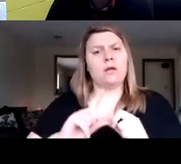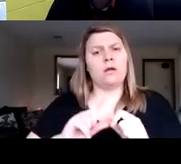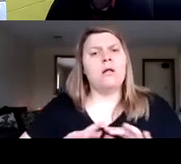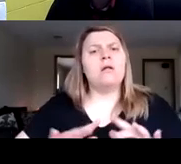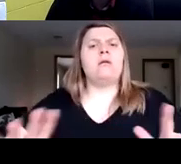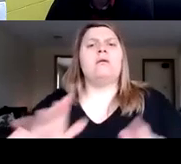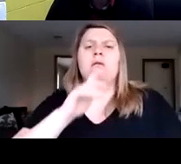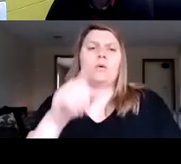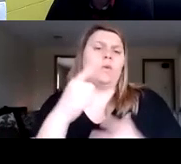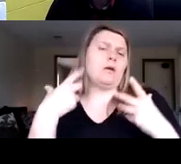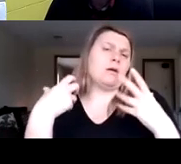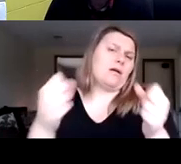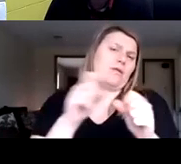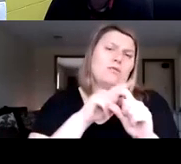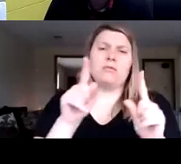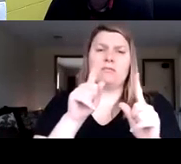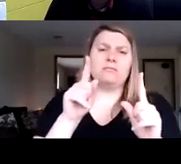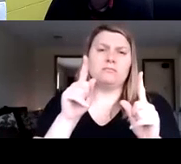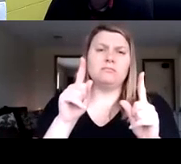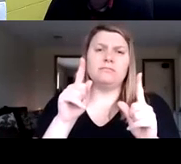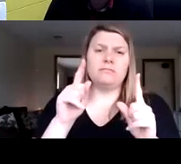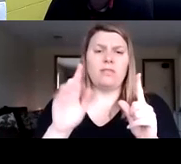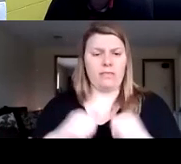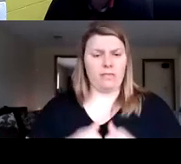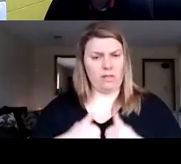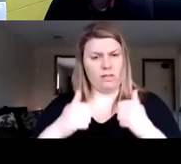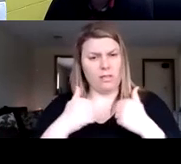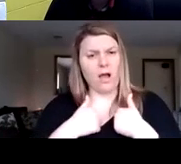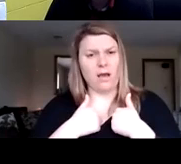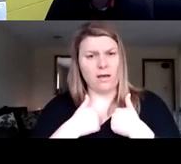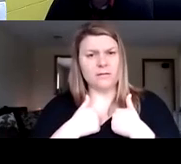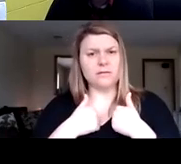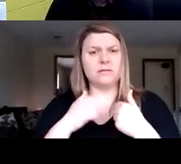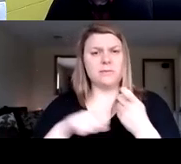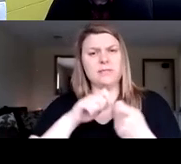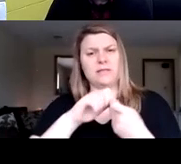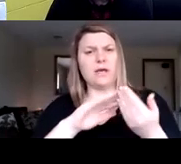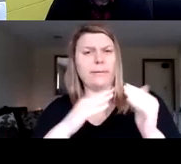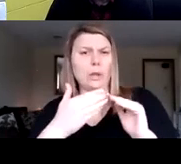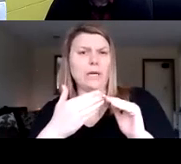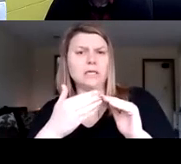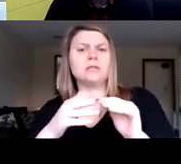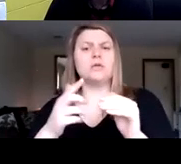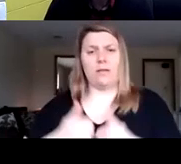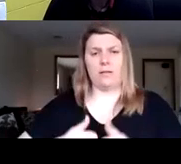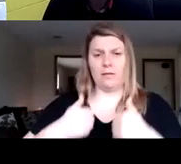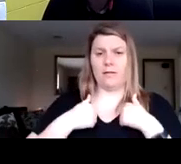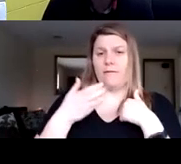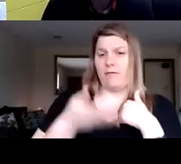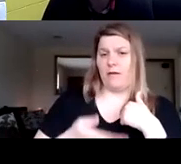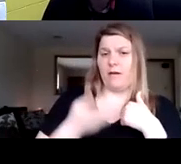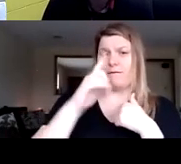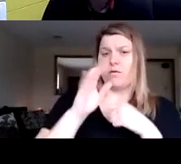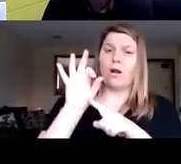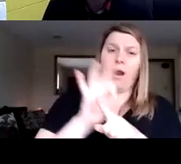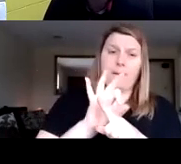health, but the entirety of lives in certain communities. So I lived in Honduras for about 9